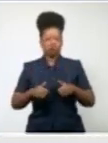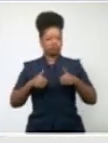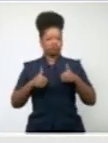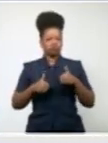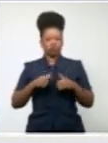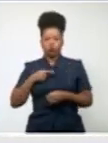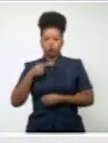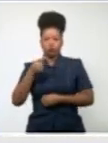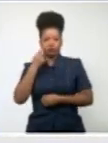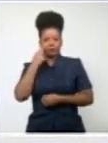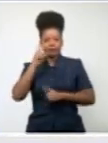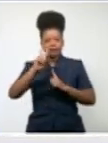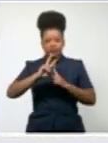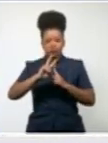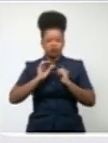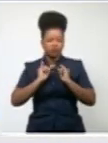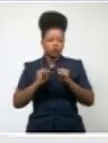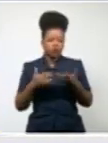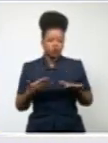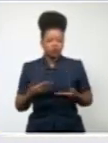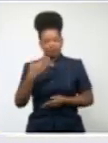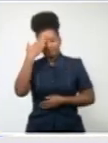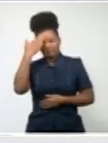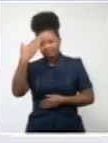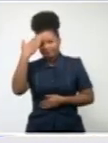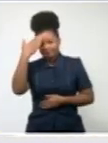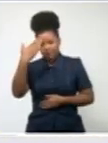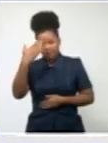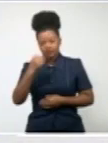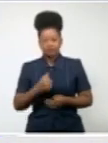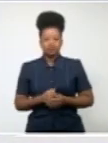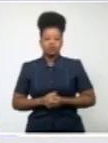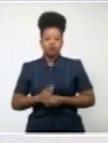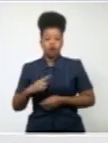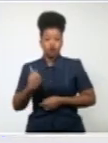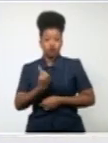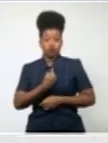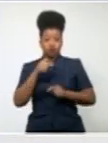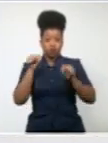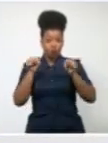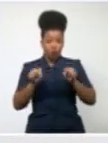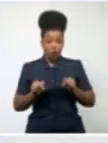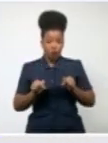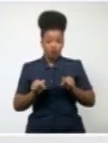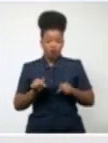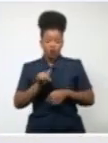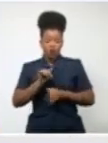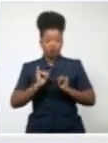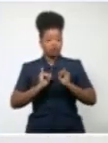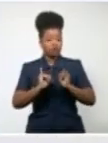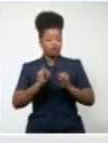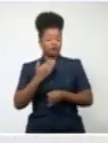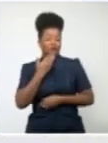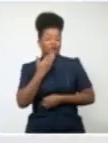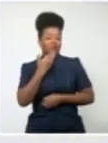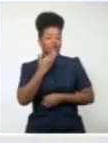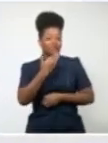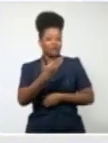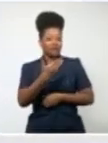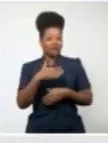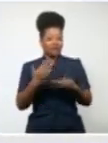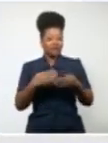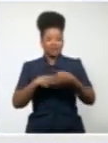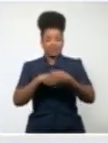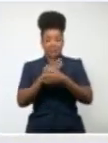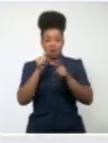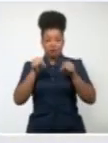yet. And follow us every day. Thank you very much for that. We begin today with the pleasant news of having one